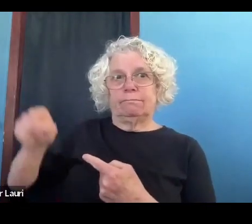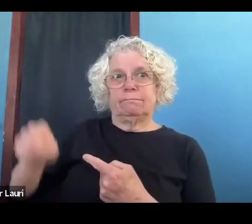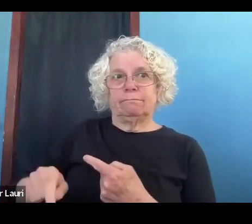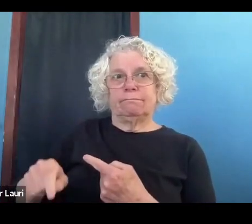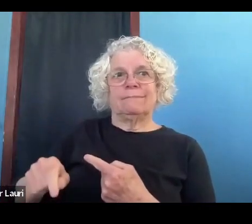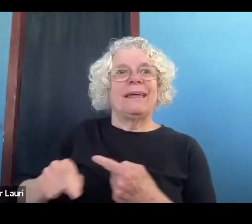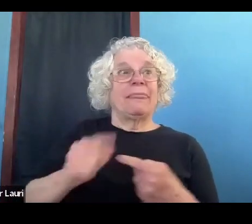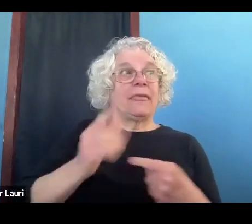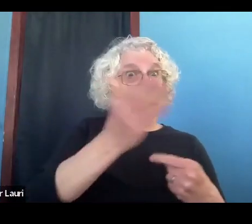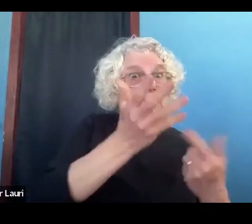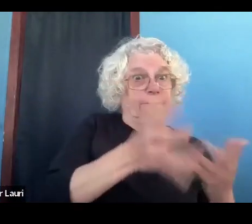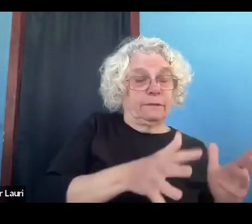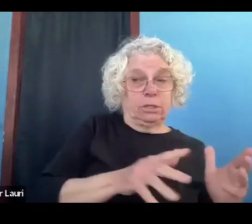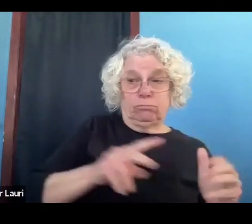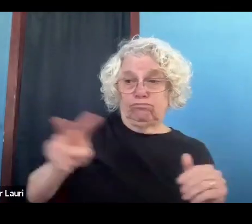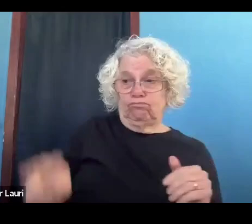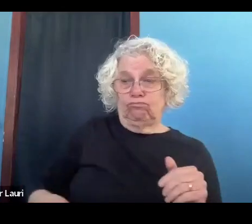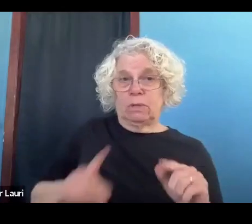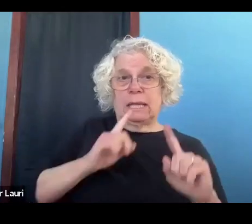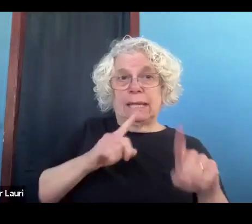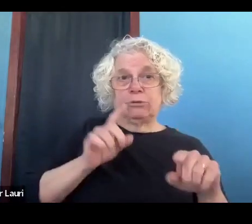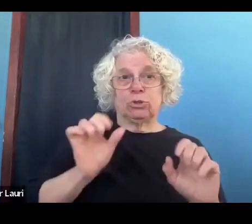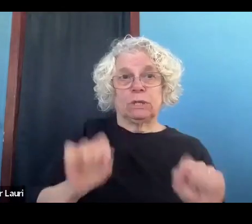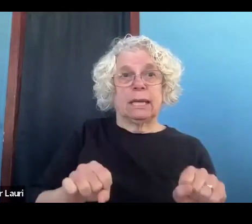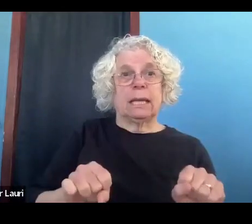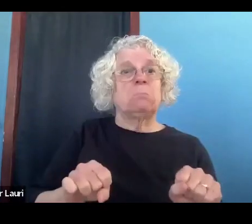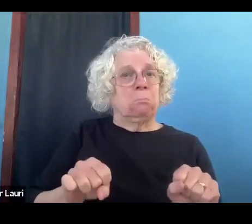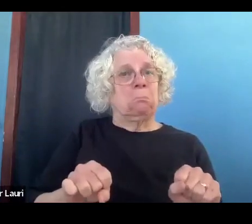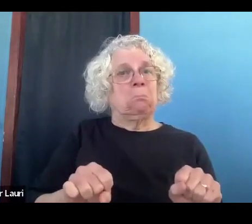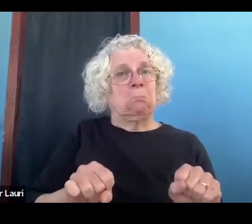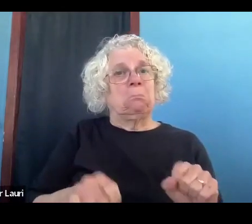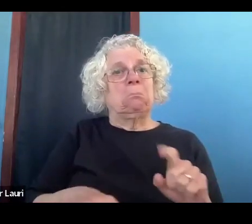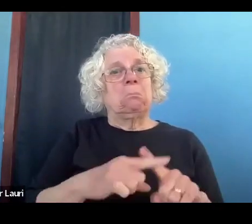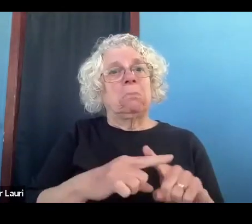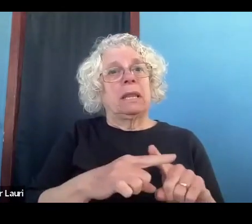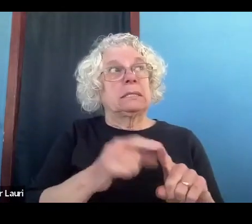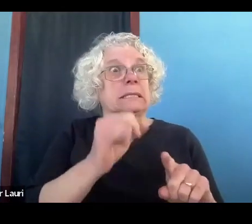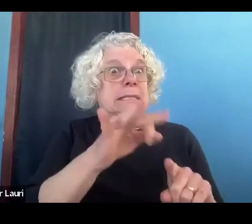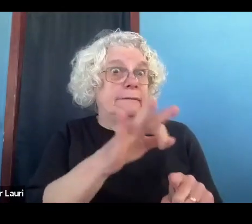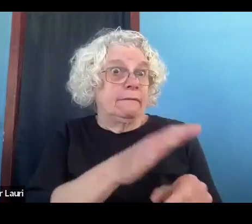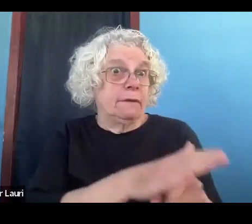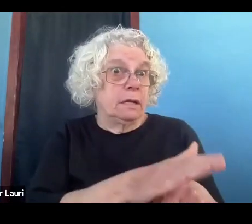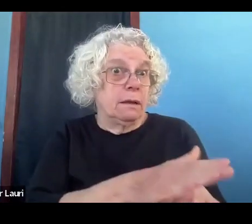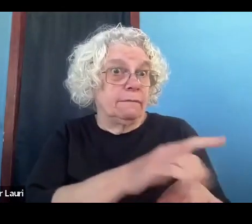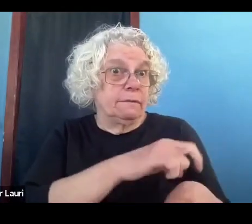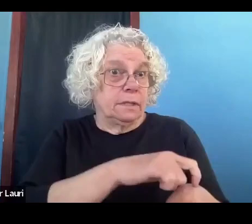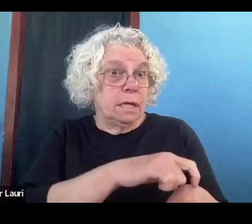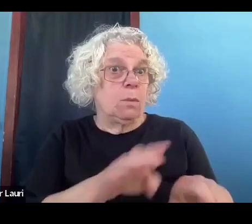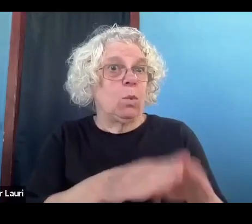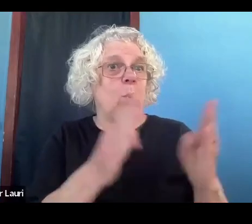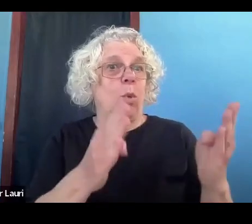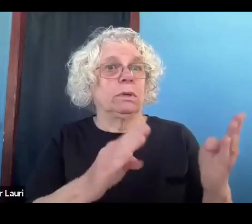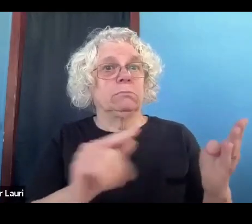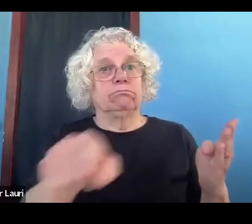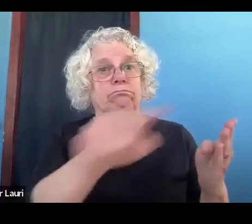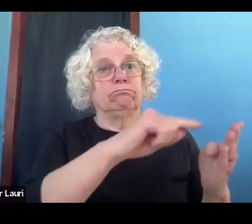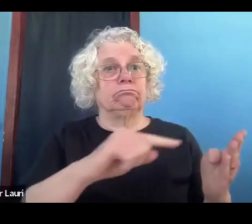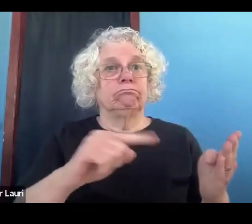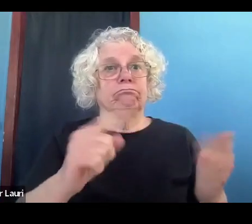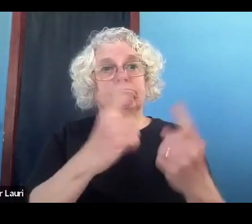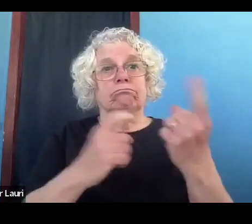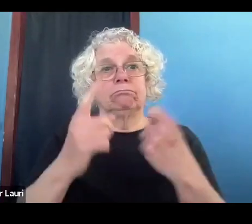end of the presentation. And we'll also take some additional time at the end if we have time to ask questions